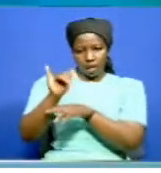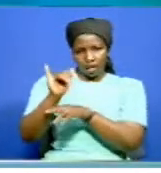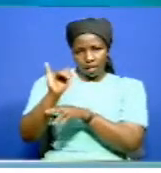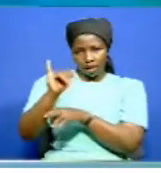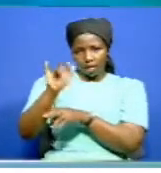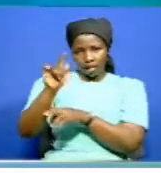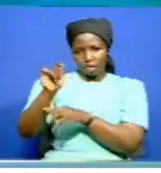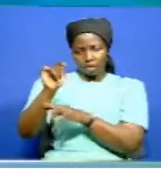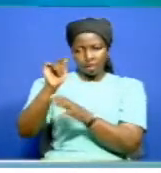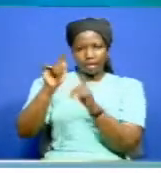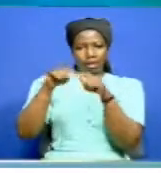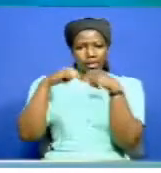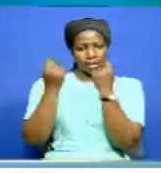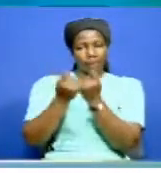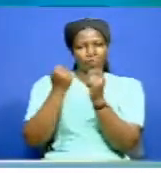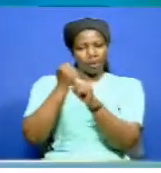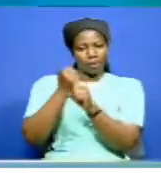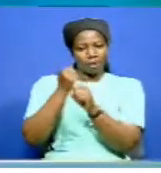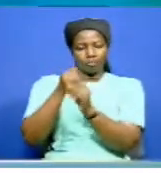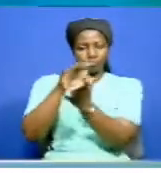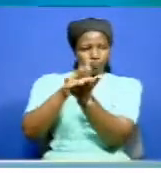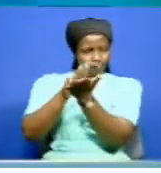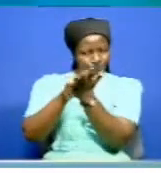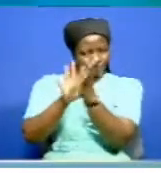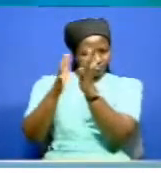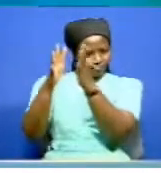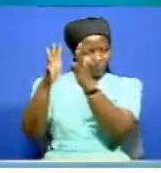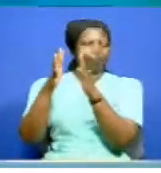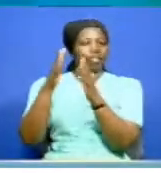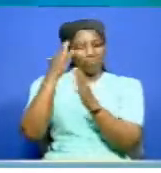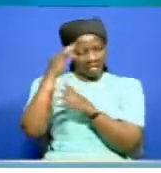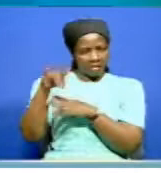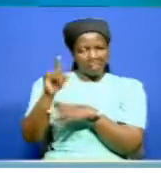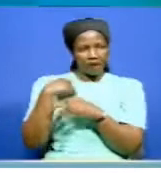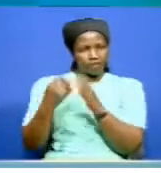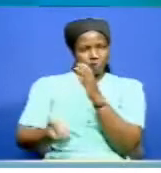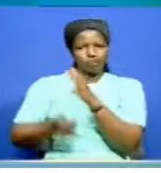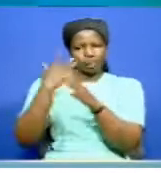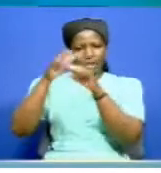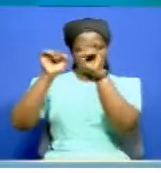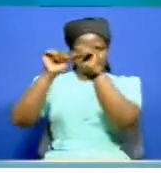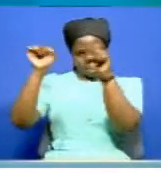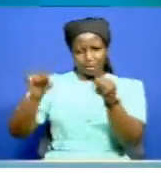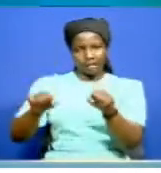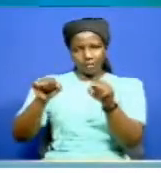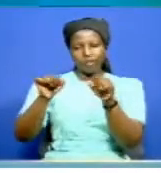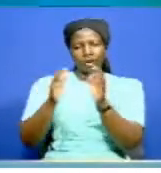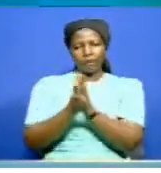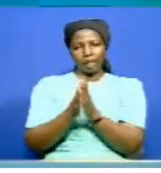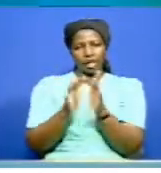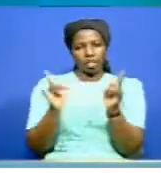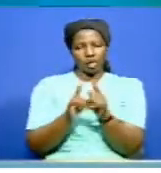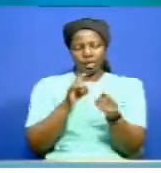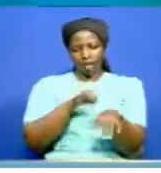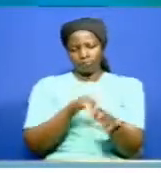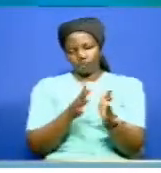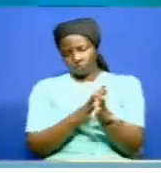to commend them because they've come up with this system in a very tight schedule and timeline. Yeah.